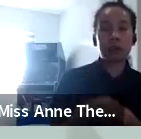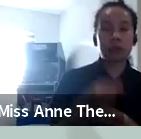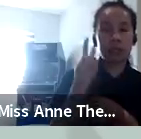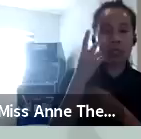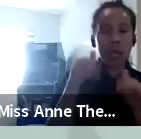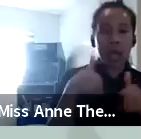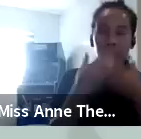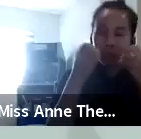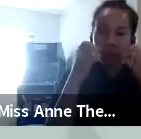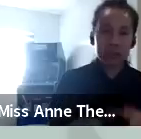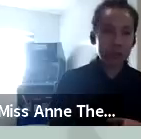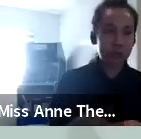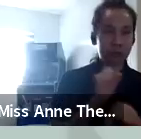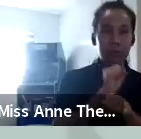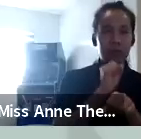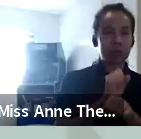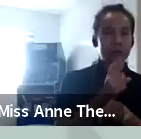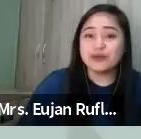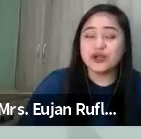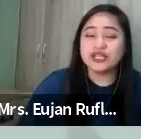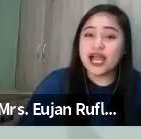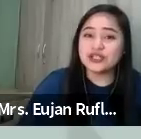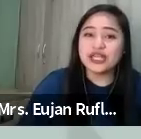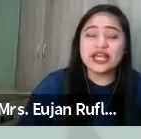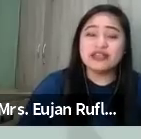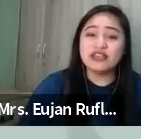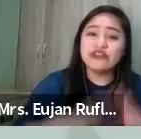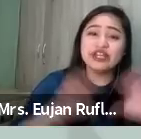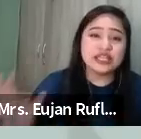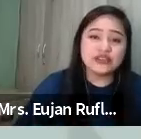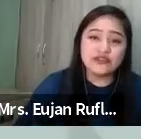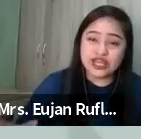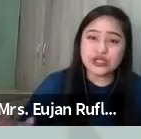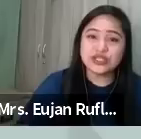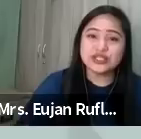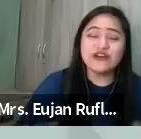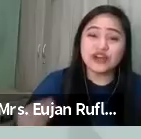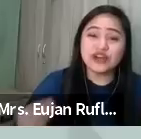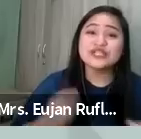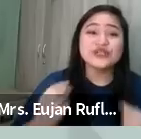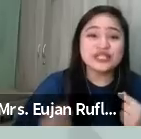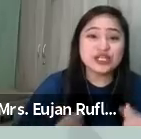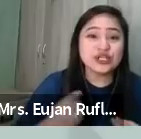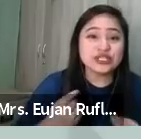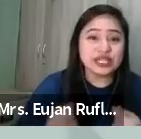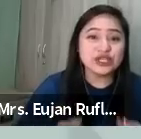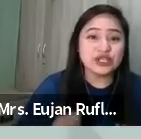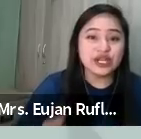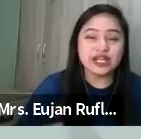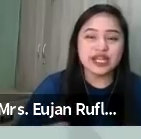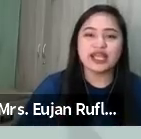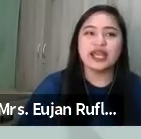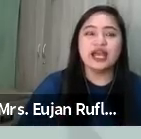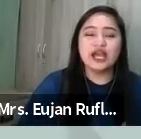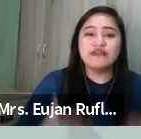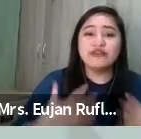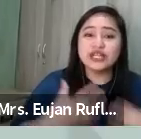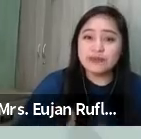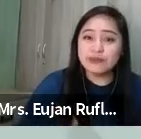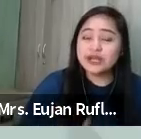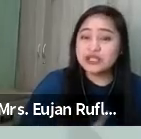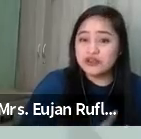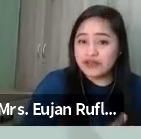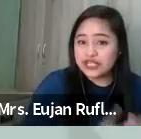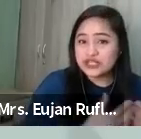work. We brought out solutions. We brought out different innovations for us to still continue learning. For